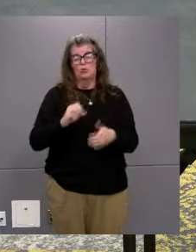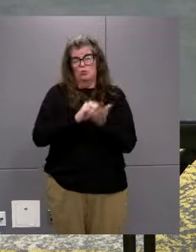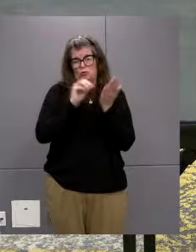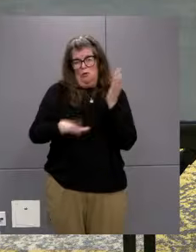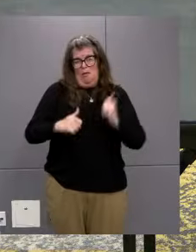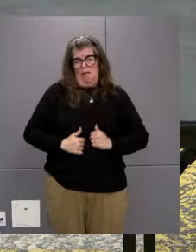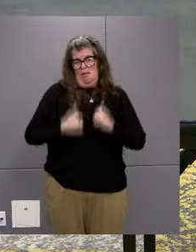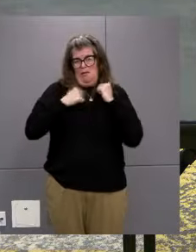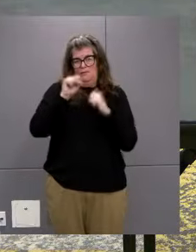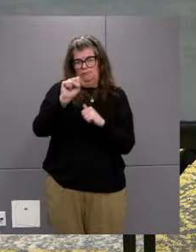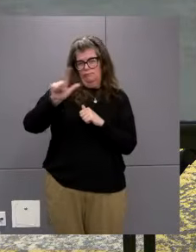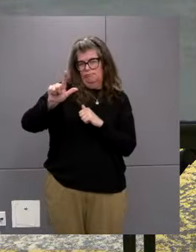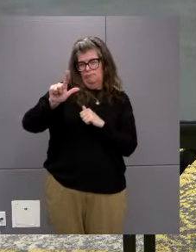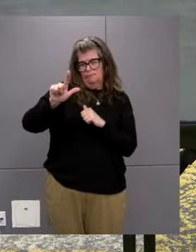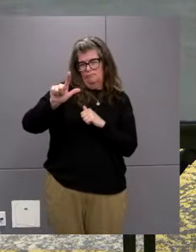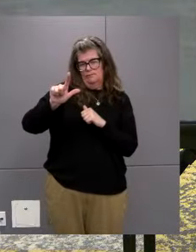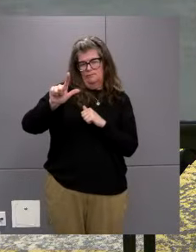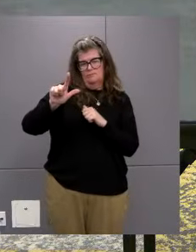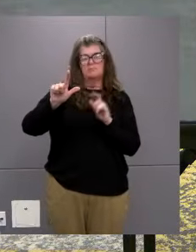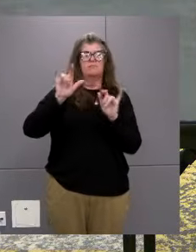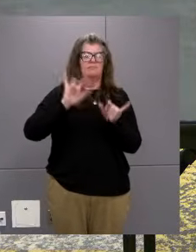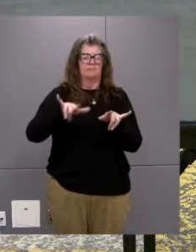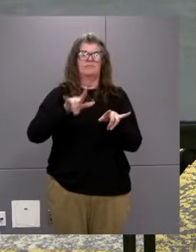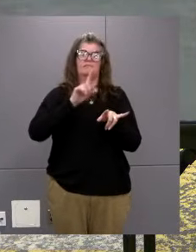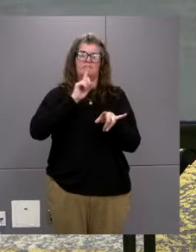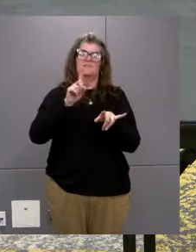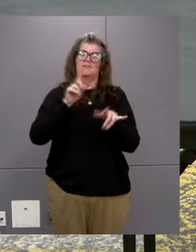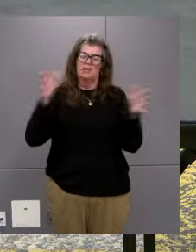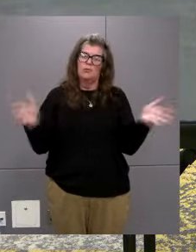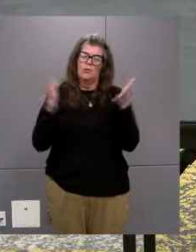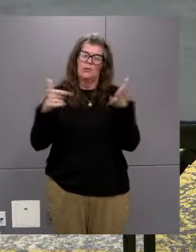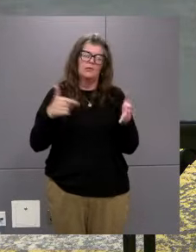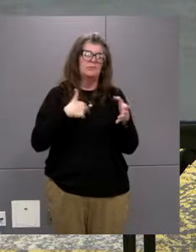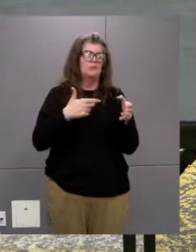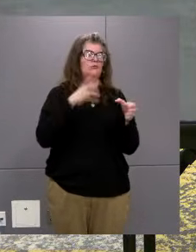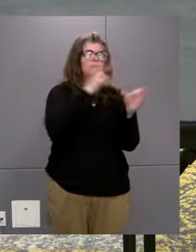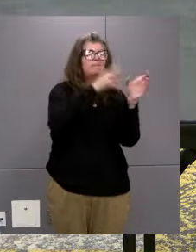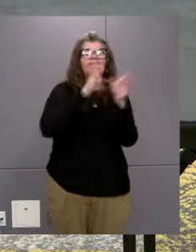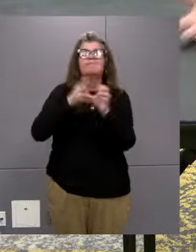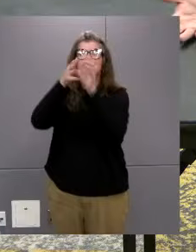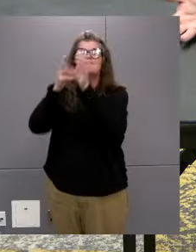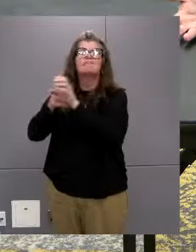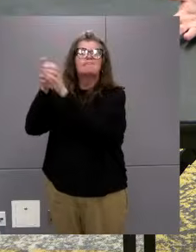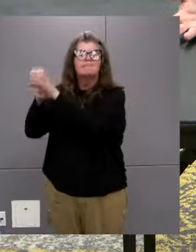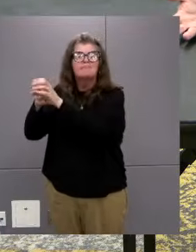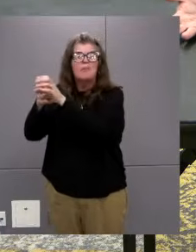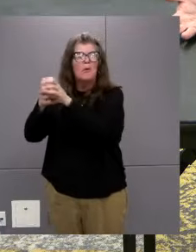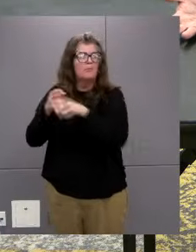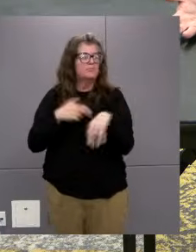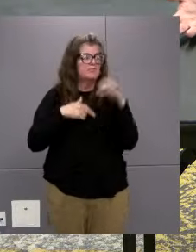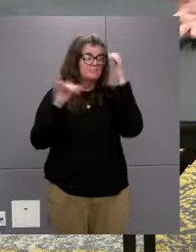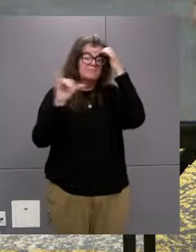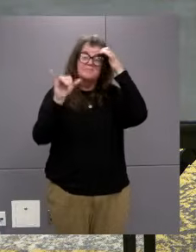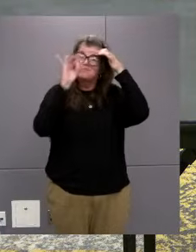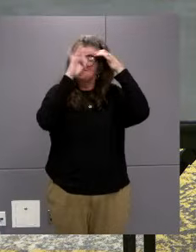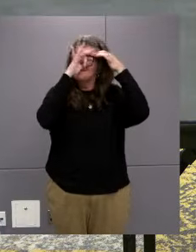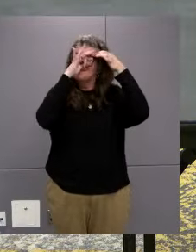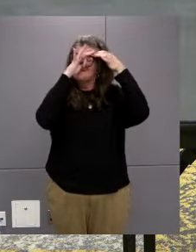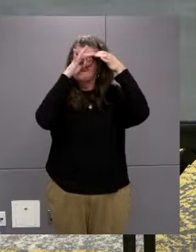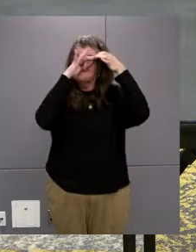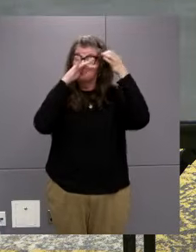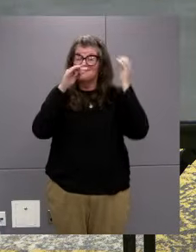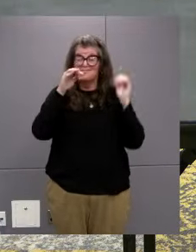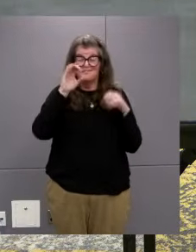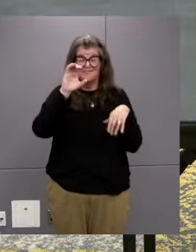who got me into so many different things across campus and got me to slow down. I will be a clown also this semester at